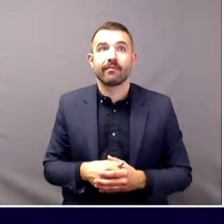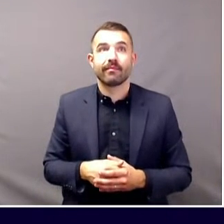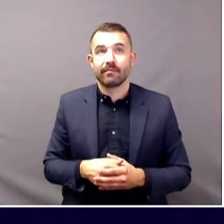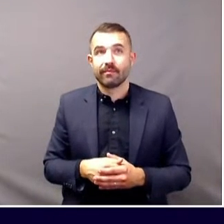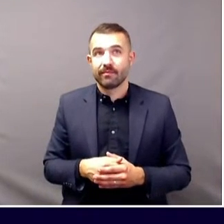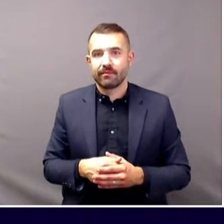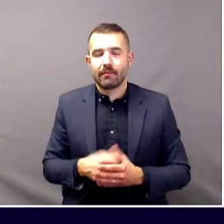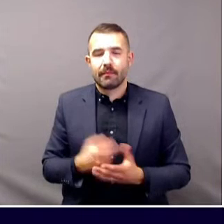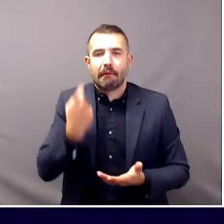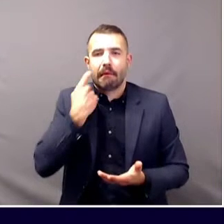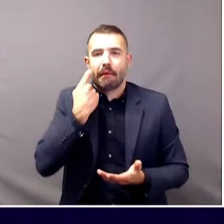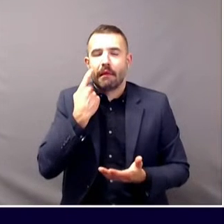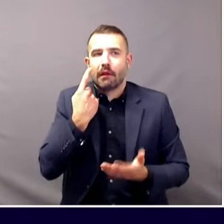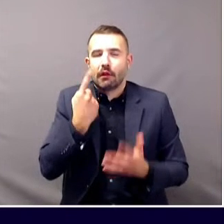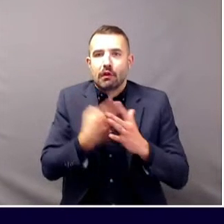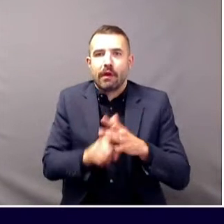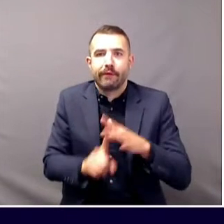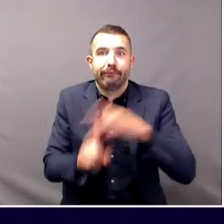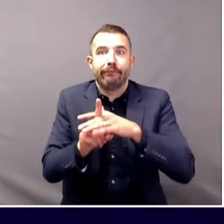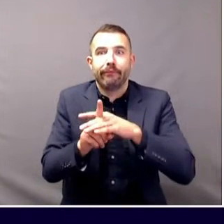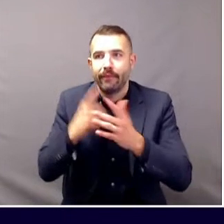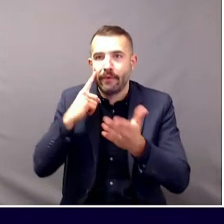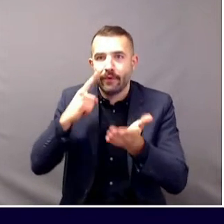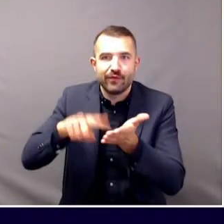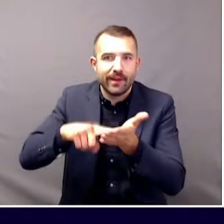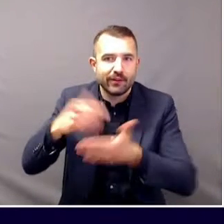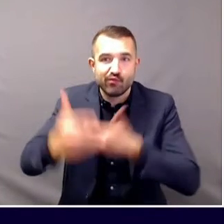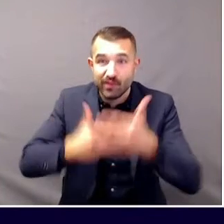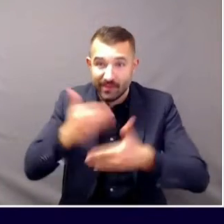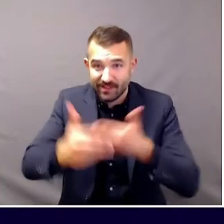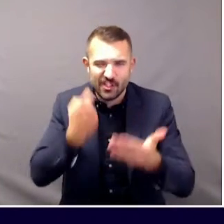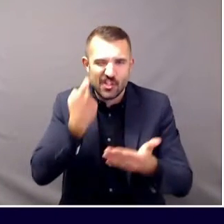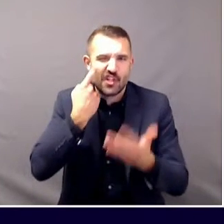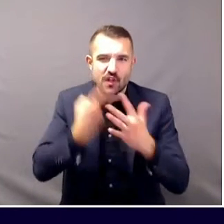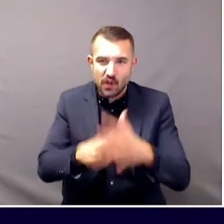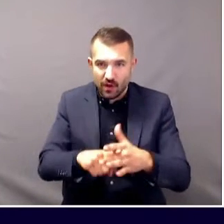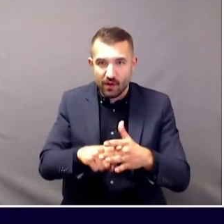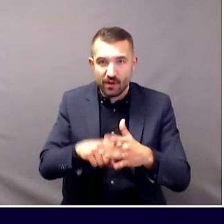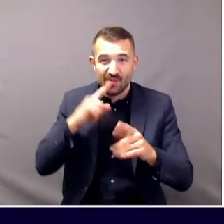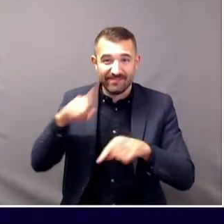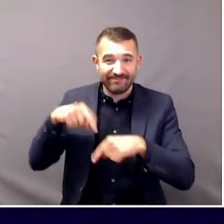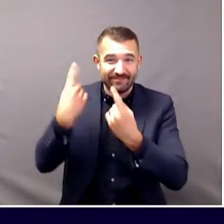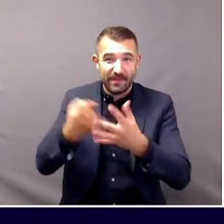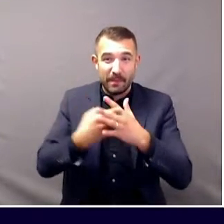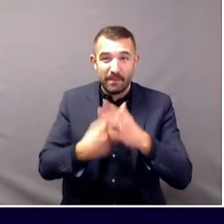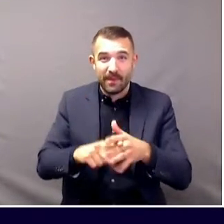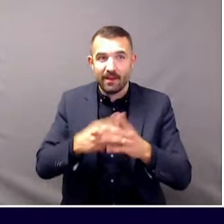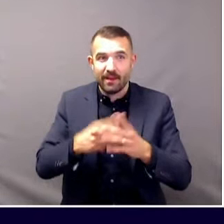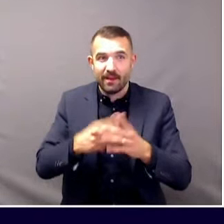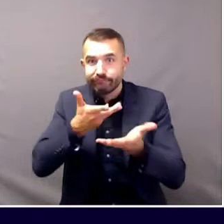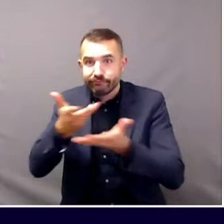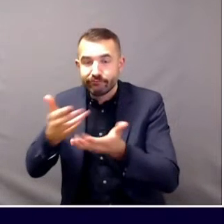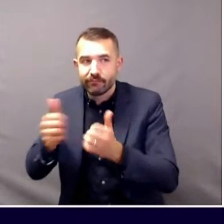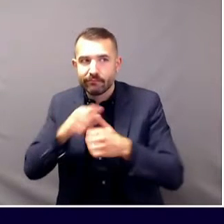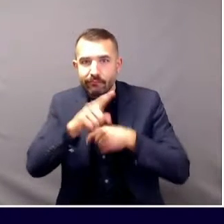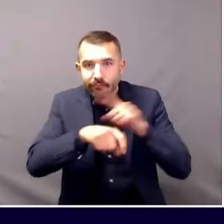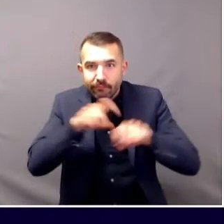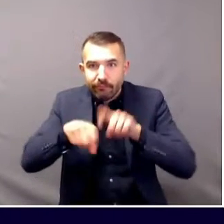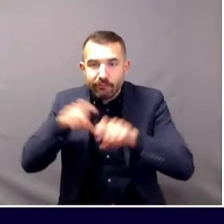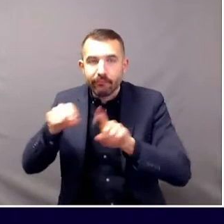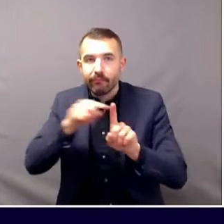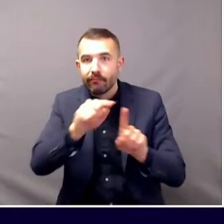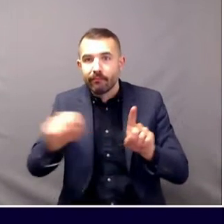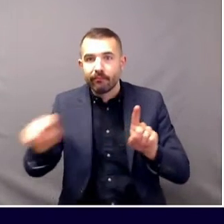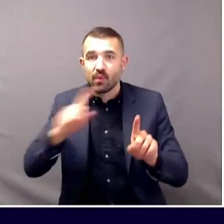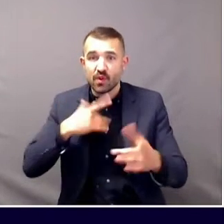investigation based on very, very preliminary interviews that we've done. We are concerned. I don't want to say